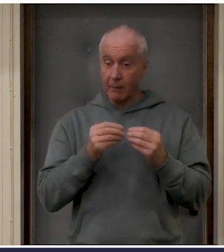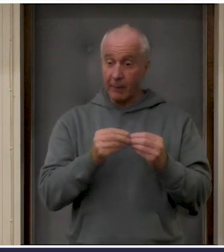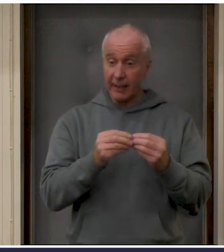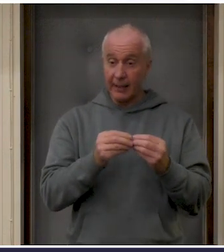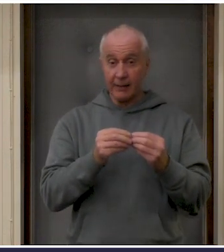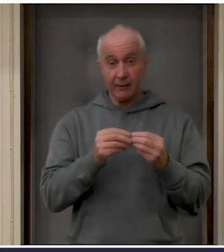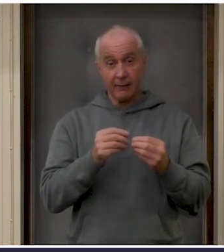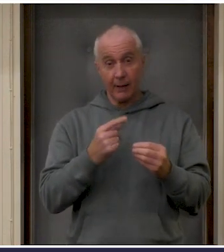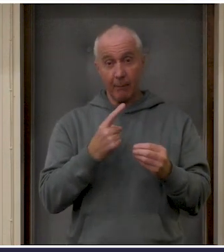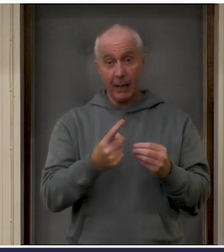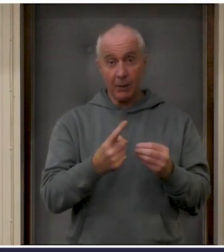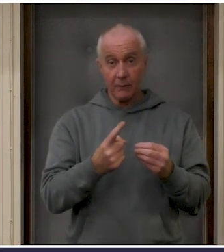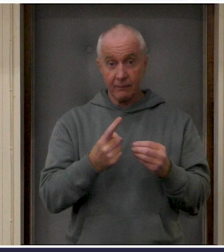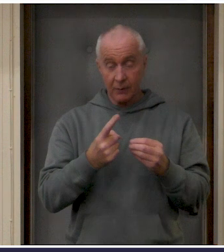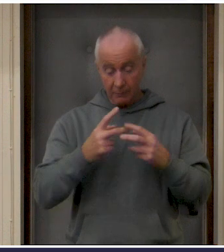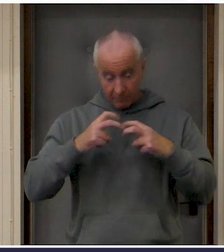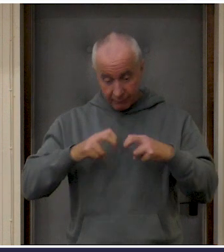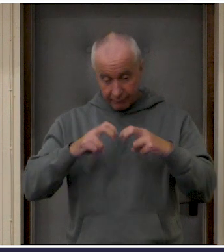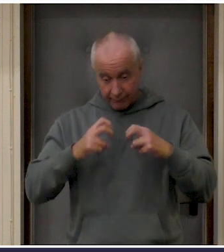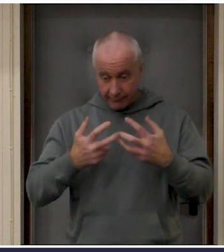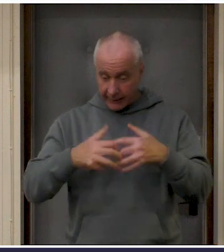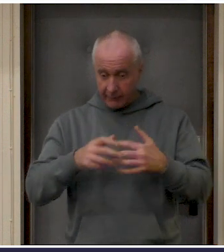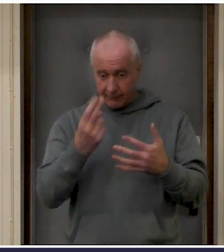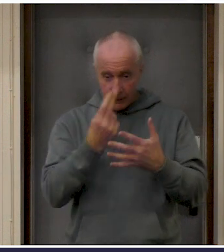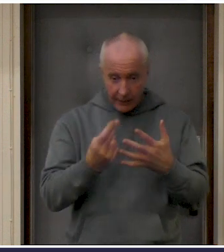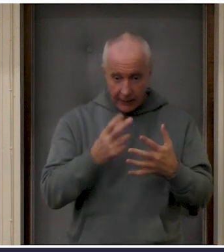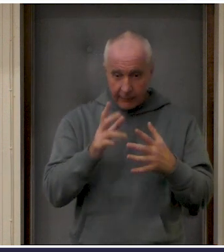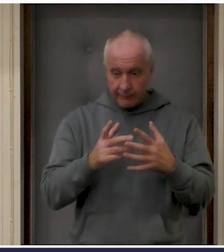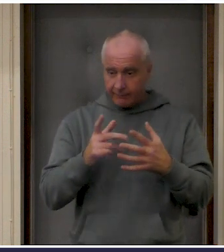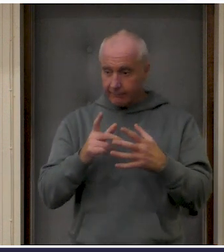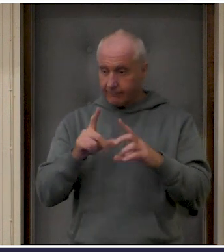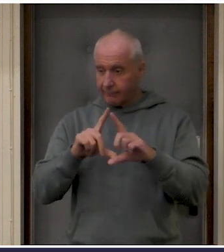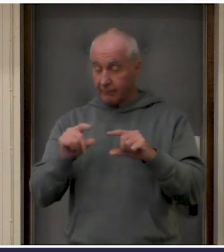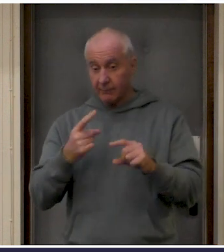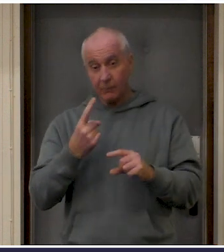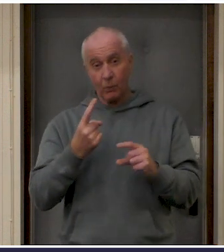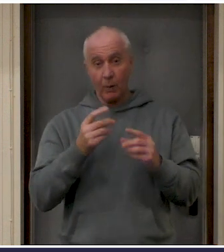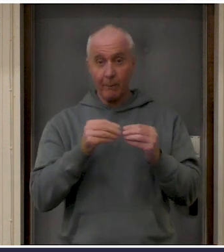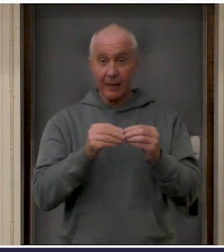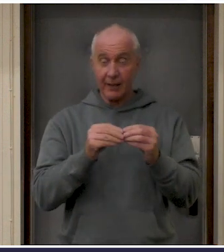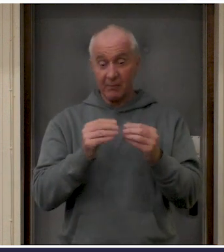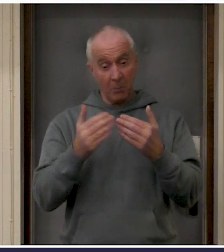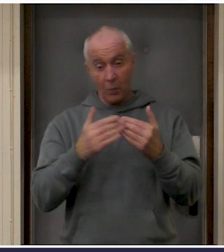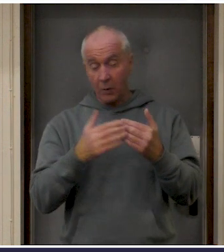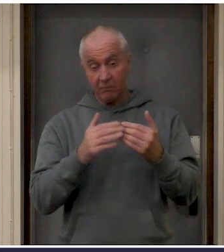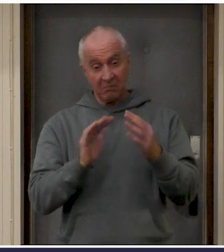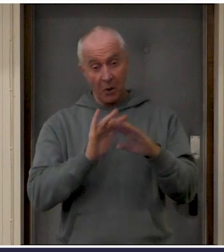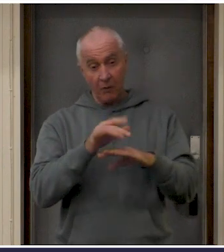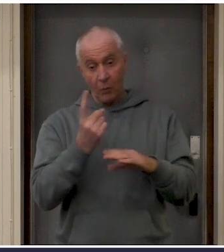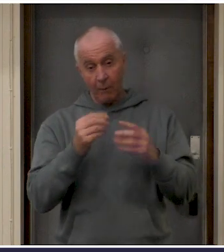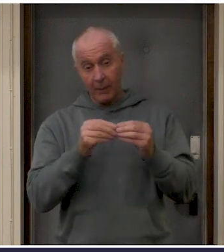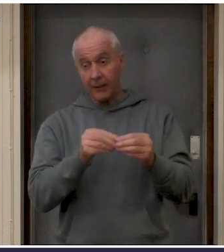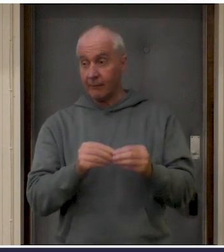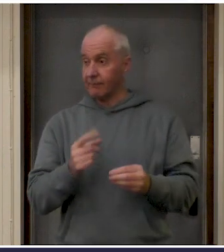we even put a spade in the ground. Just to do the design and get it licensed will be well over £1 billion. And someone has